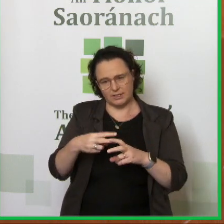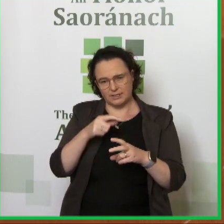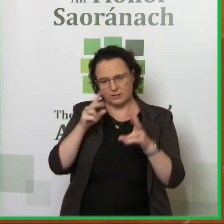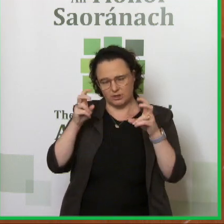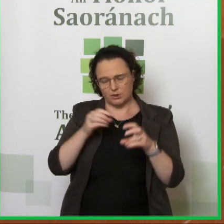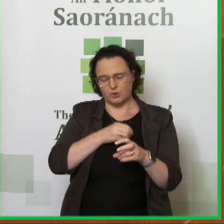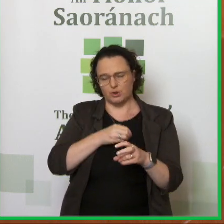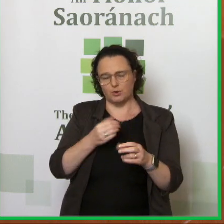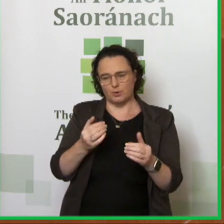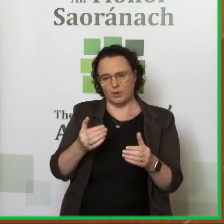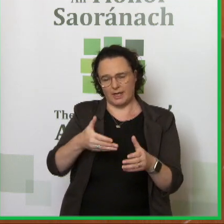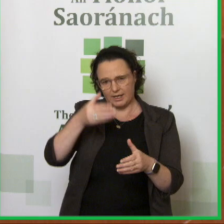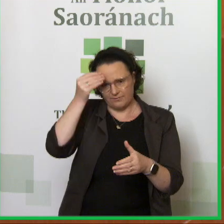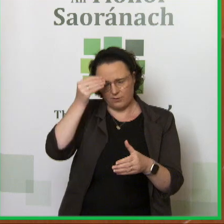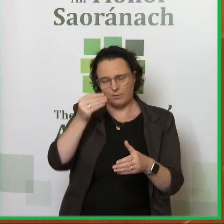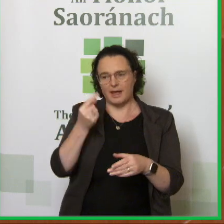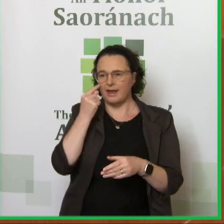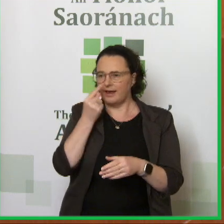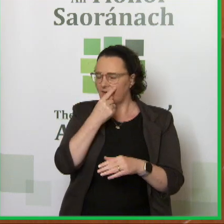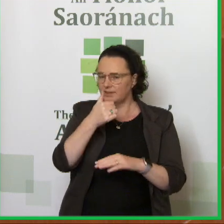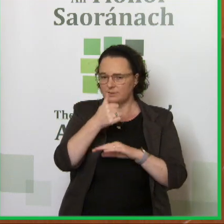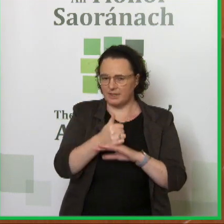inform evidence-based decision making.